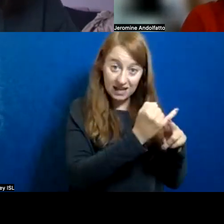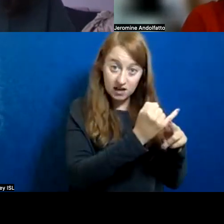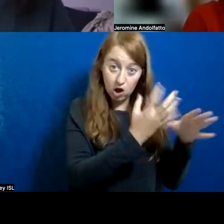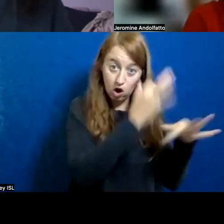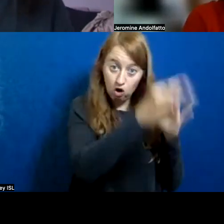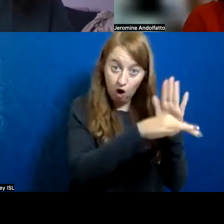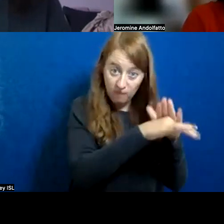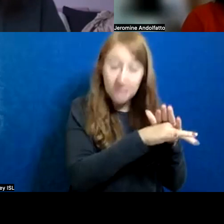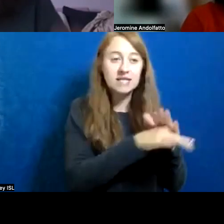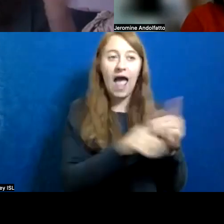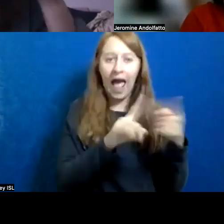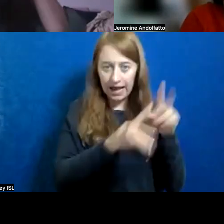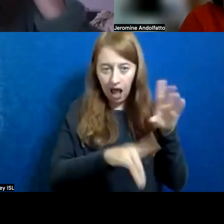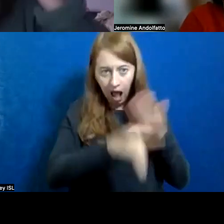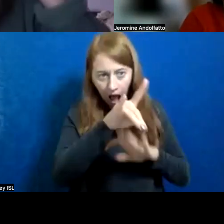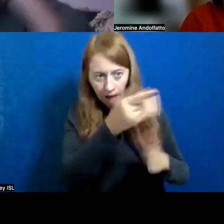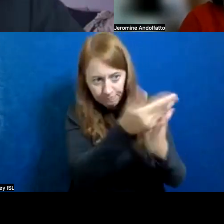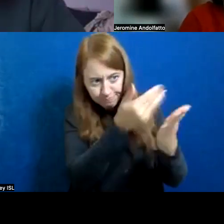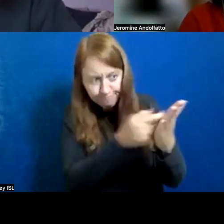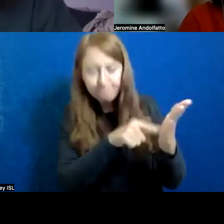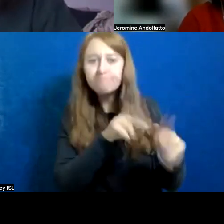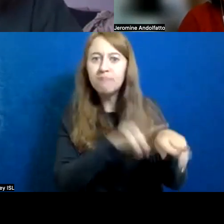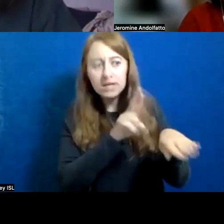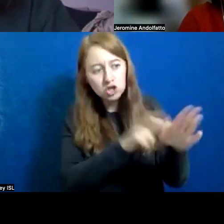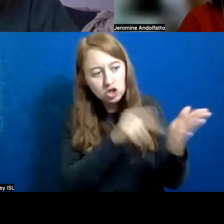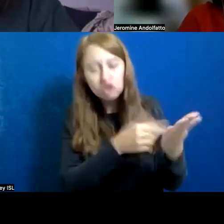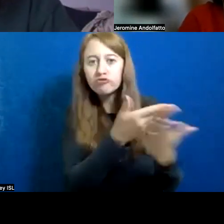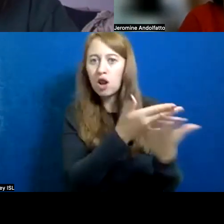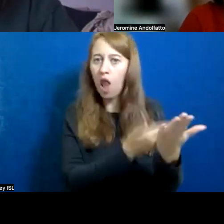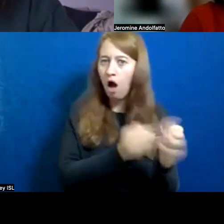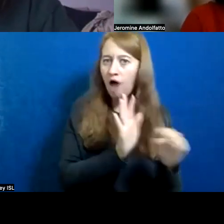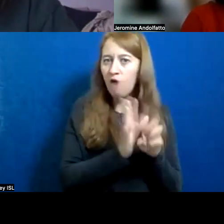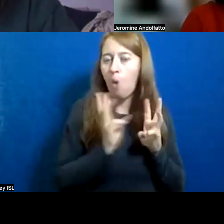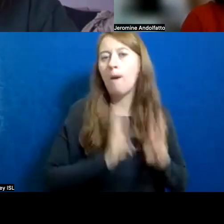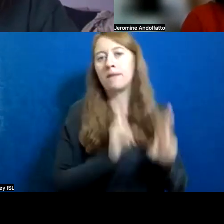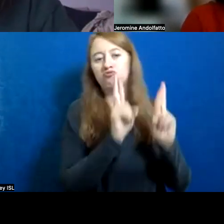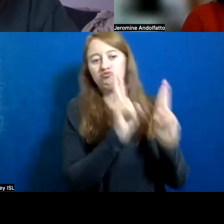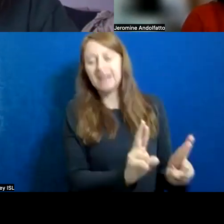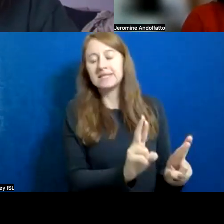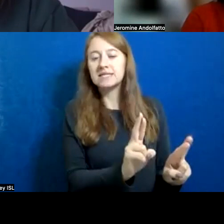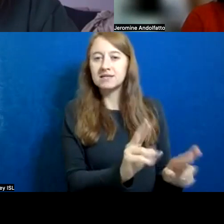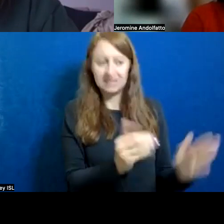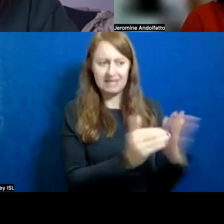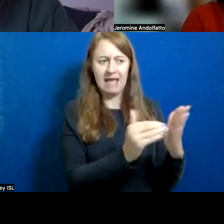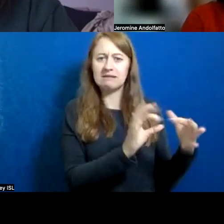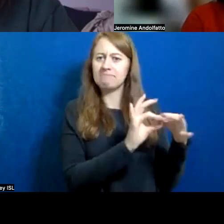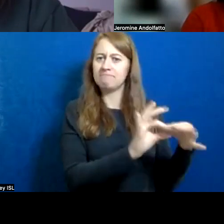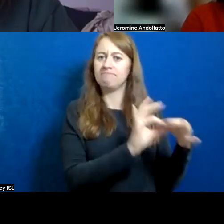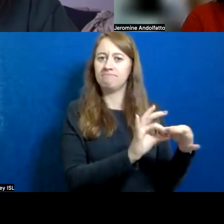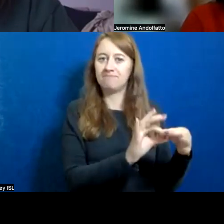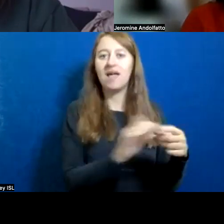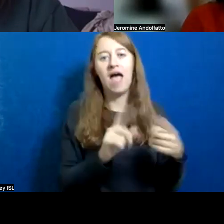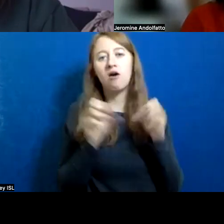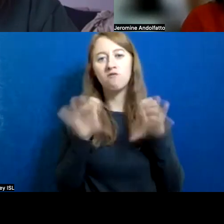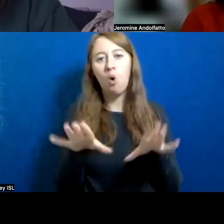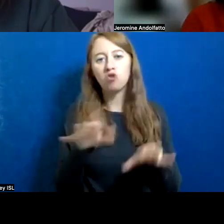one of the factors leading to better legislation. And it's true, there is always a debate, I think, within the women's